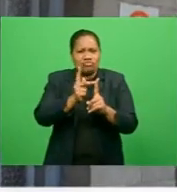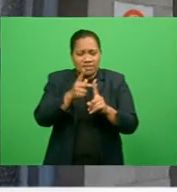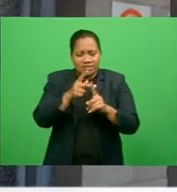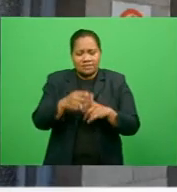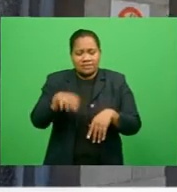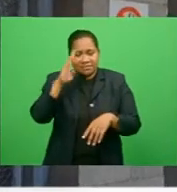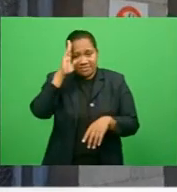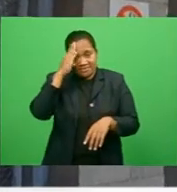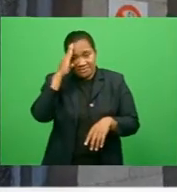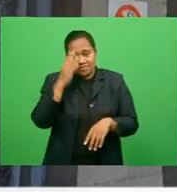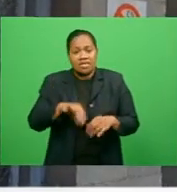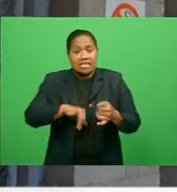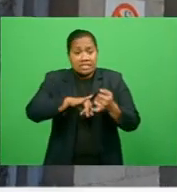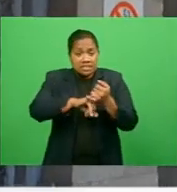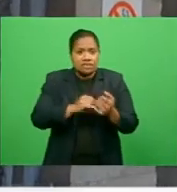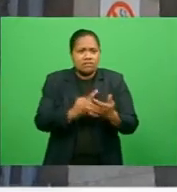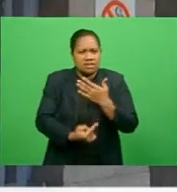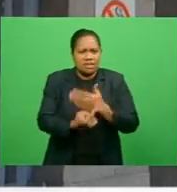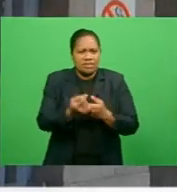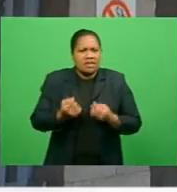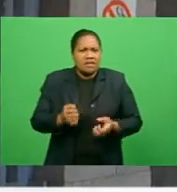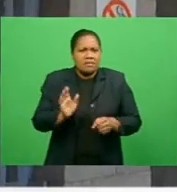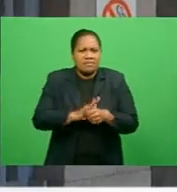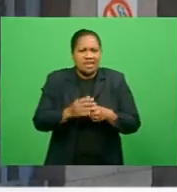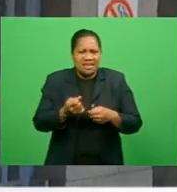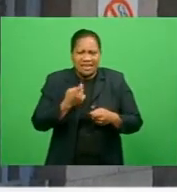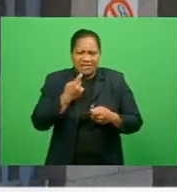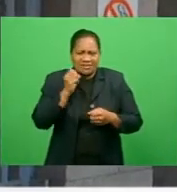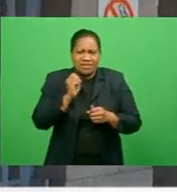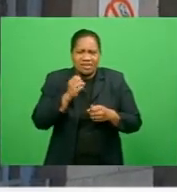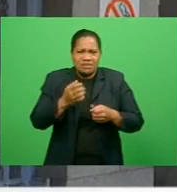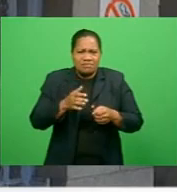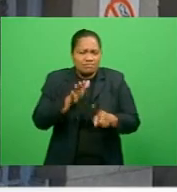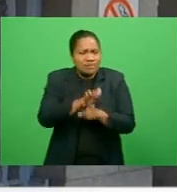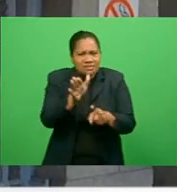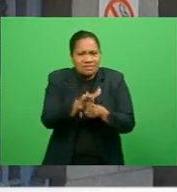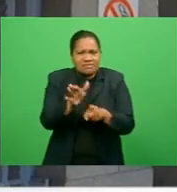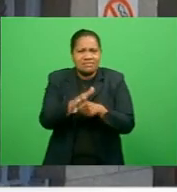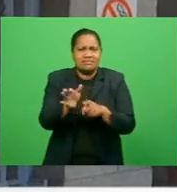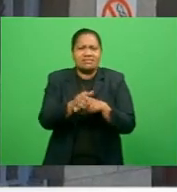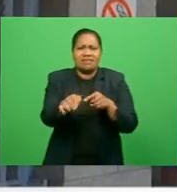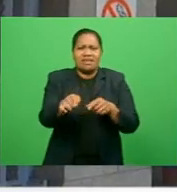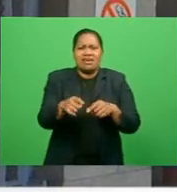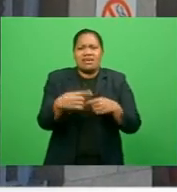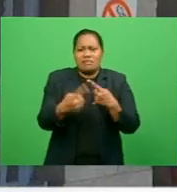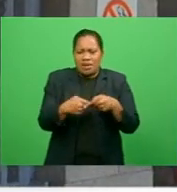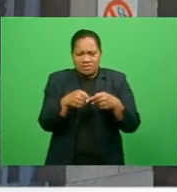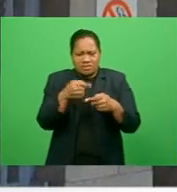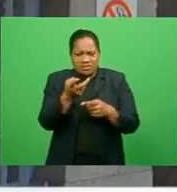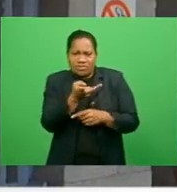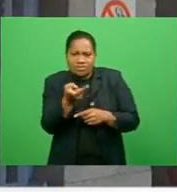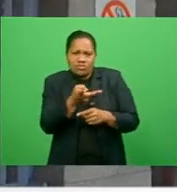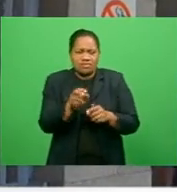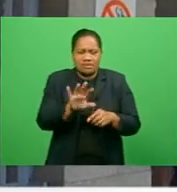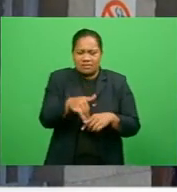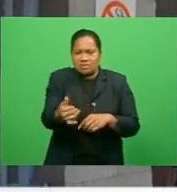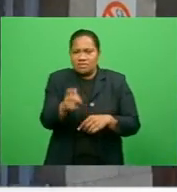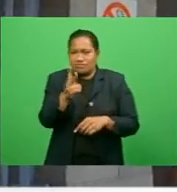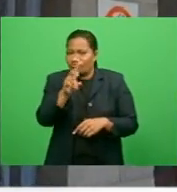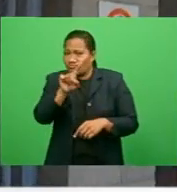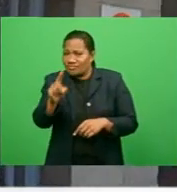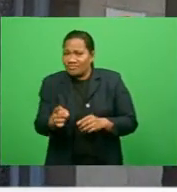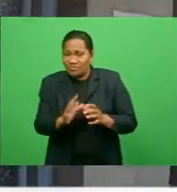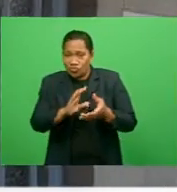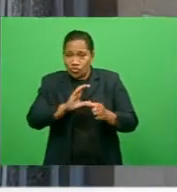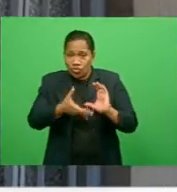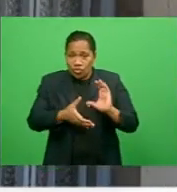made unsubstantiated allegations on social media about them at the May 2000 coup. Bainimarama's lawyer Devanesh Sharma